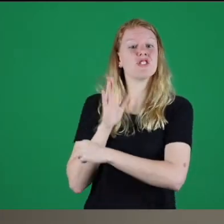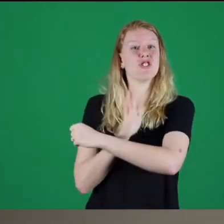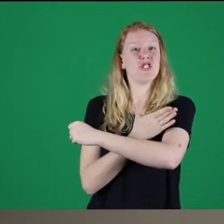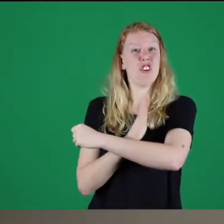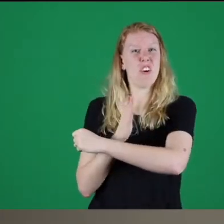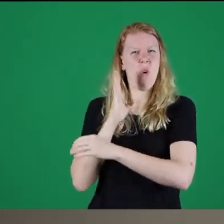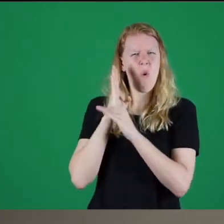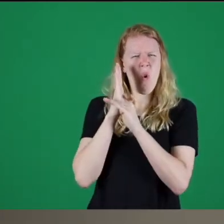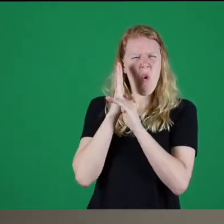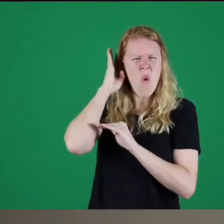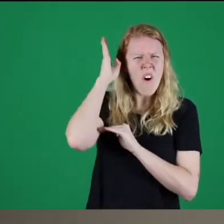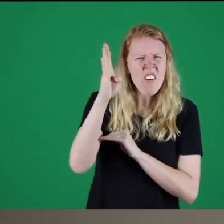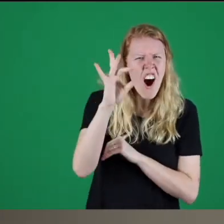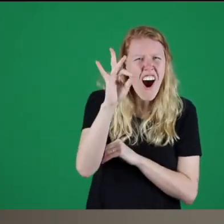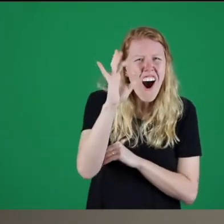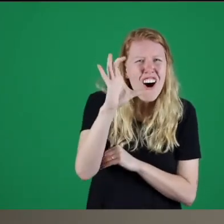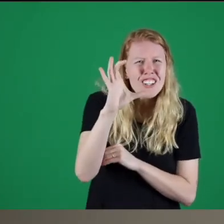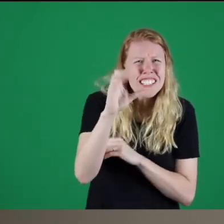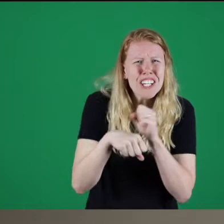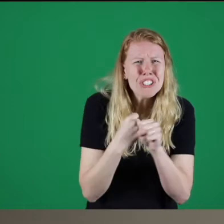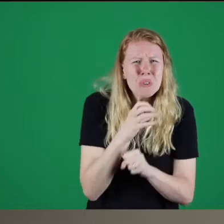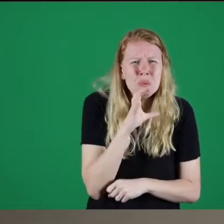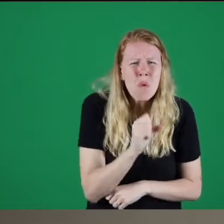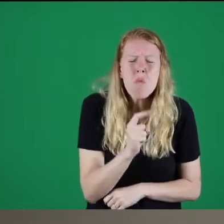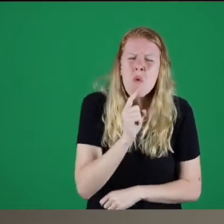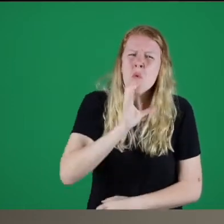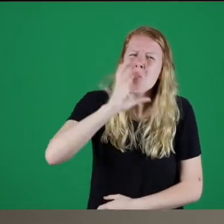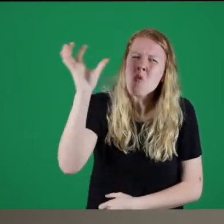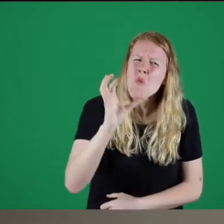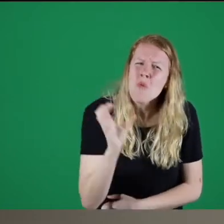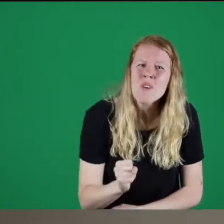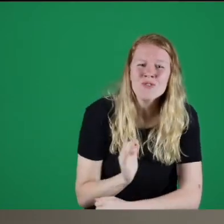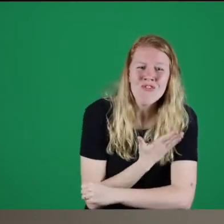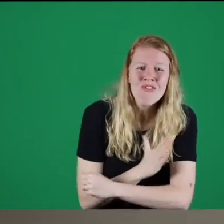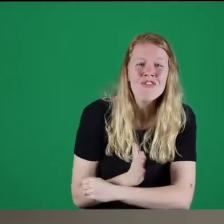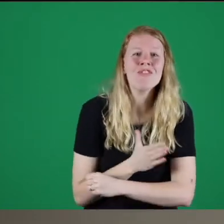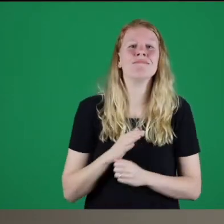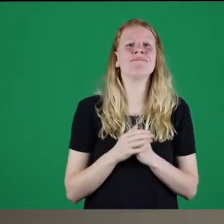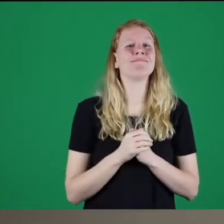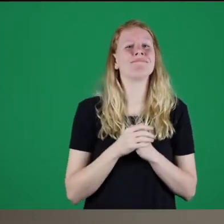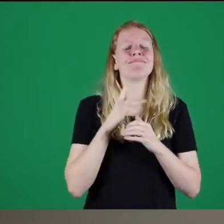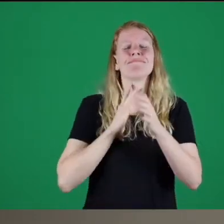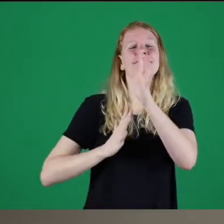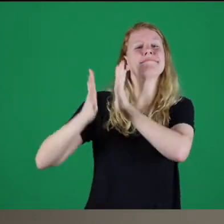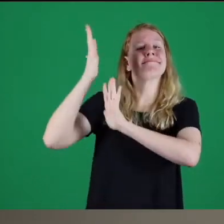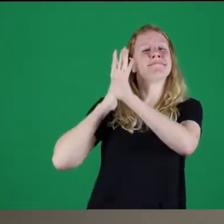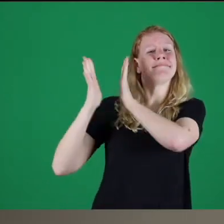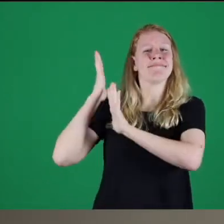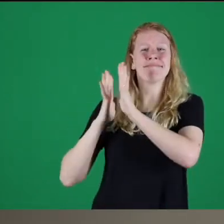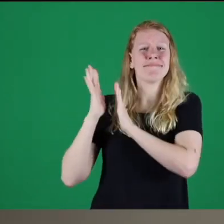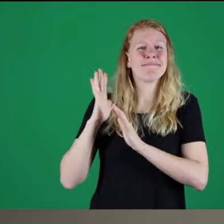years old. I am not kidding you. This song is over 800 years old. It dates back to the 13th century Mali Empire, and